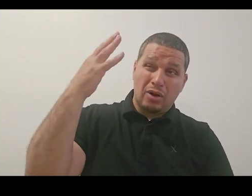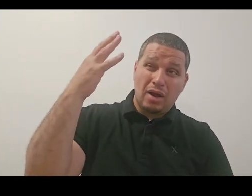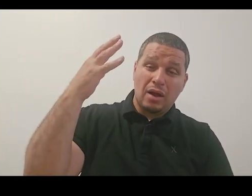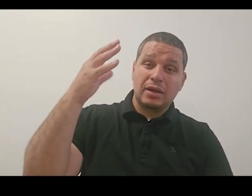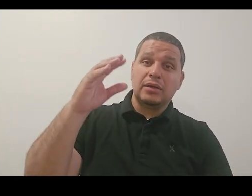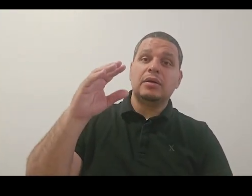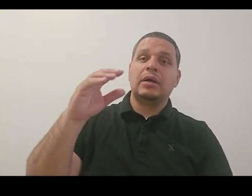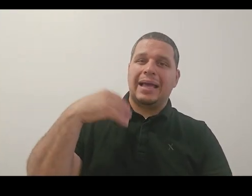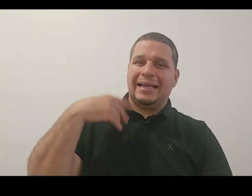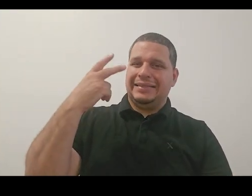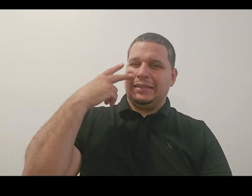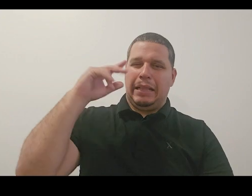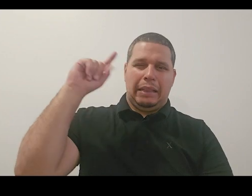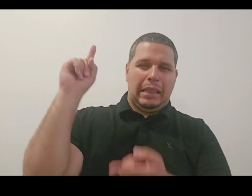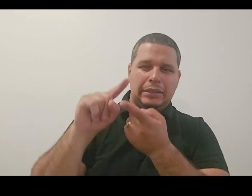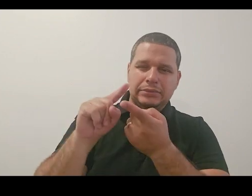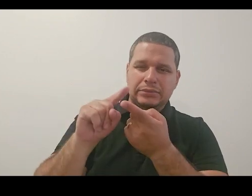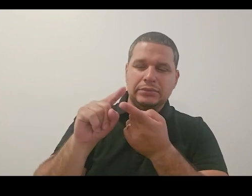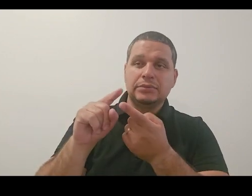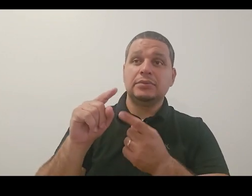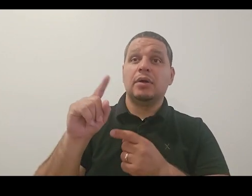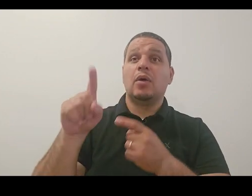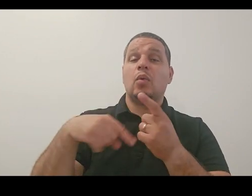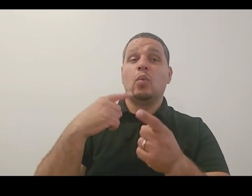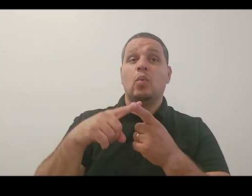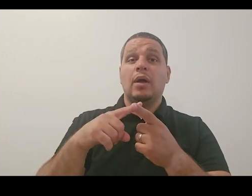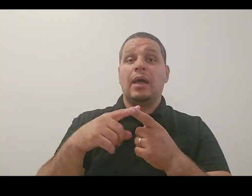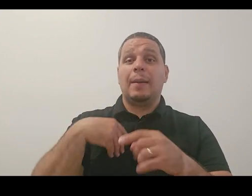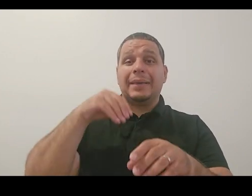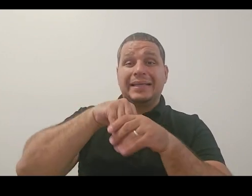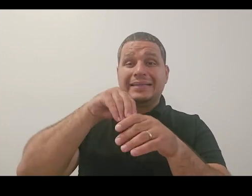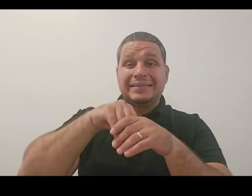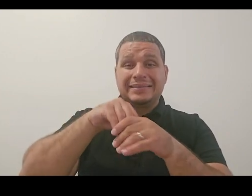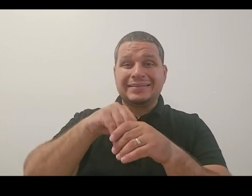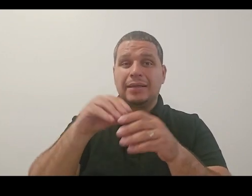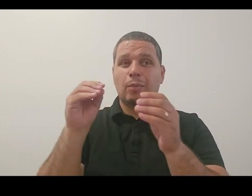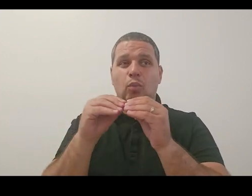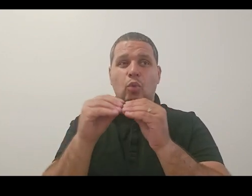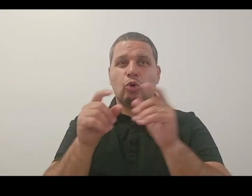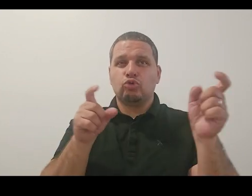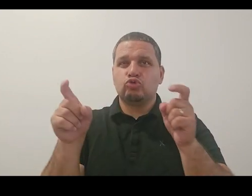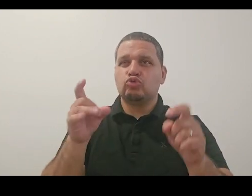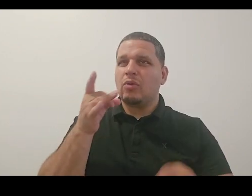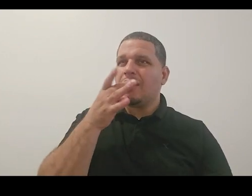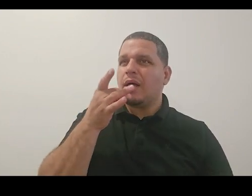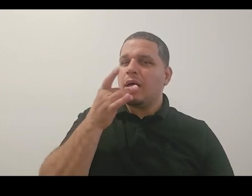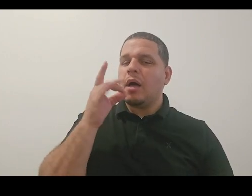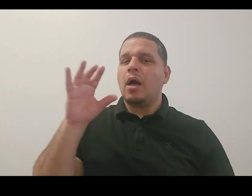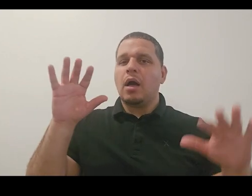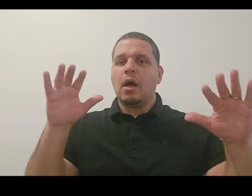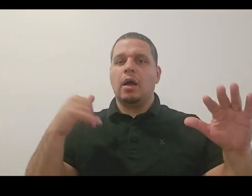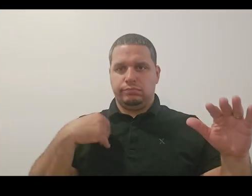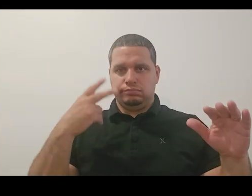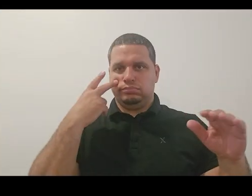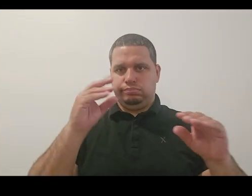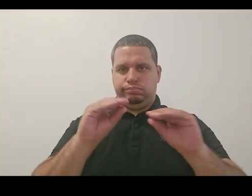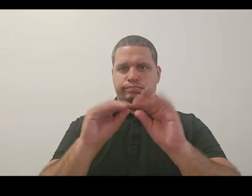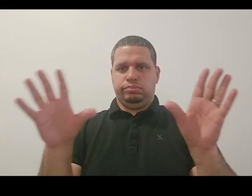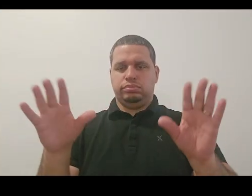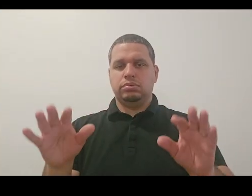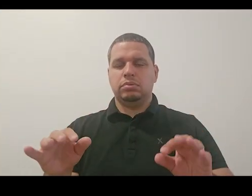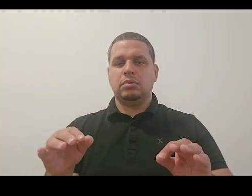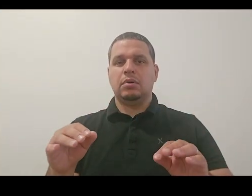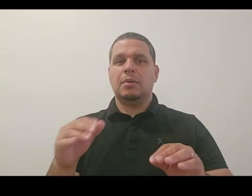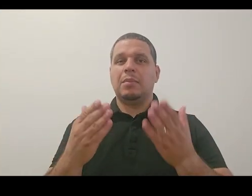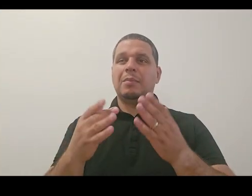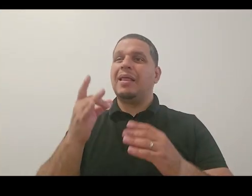light, I can see much less than if I'm indoors in a much more controlled environment where